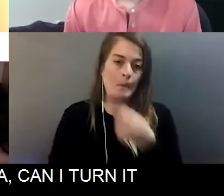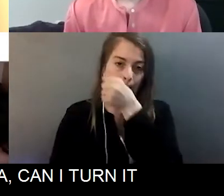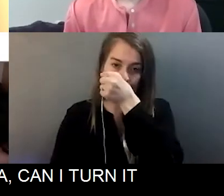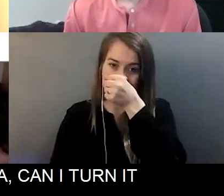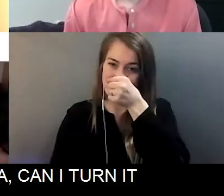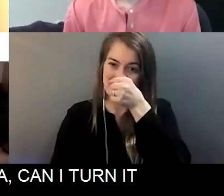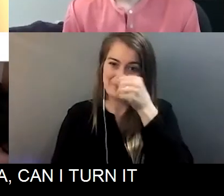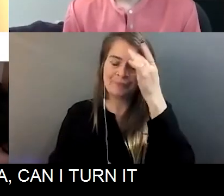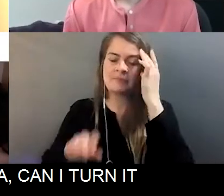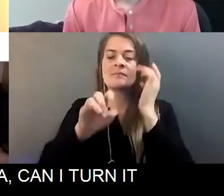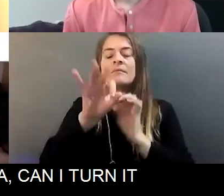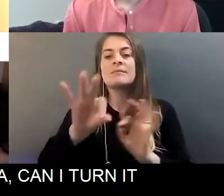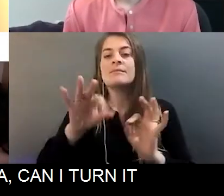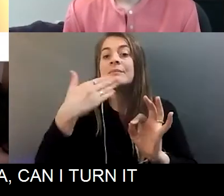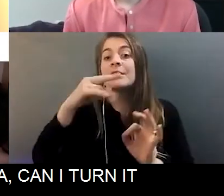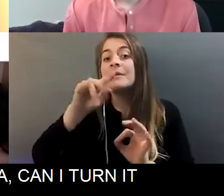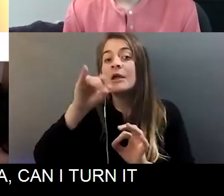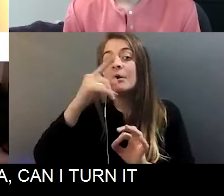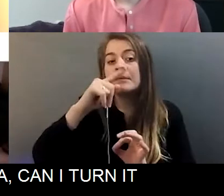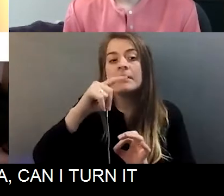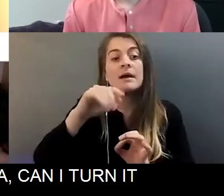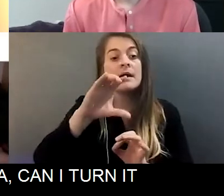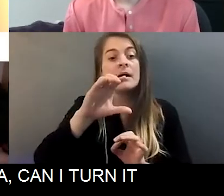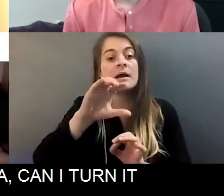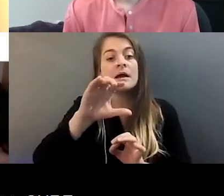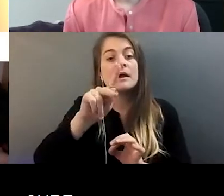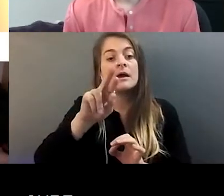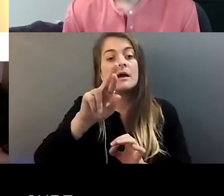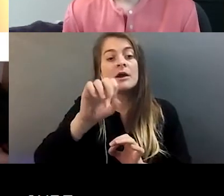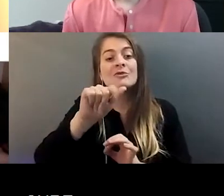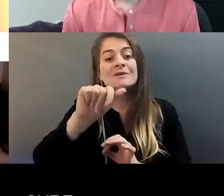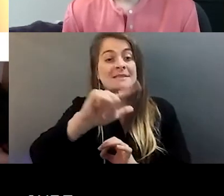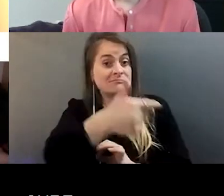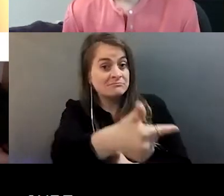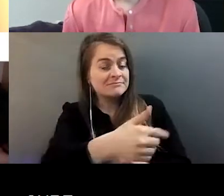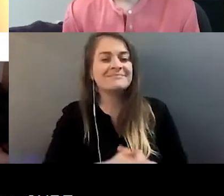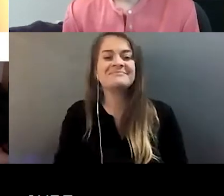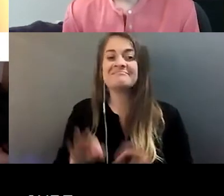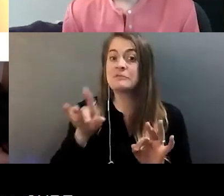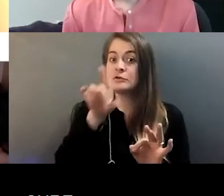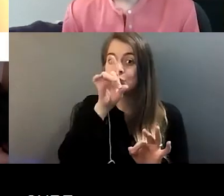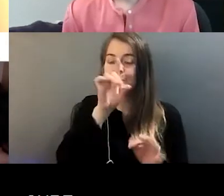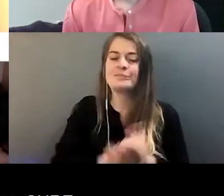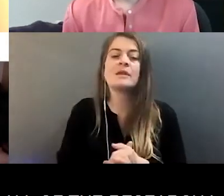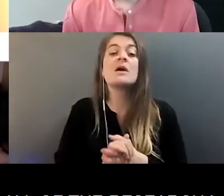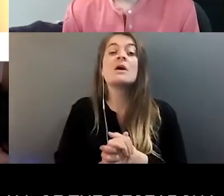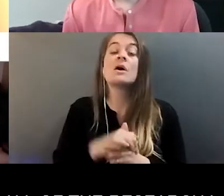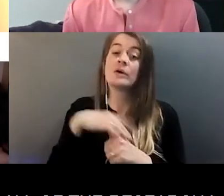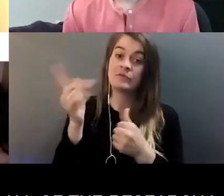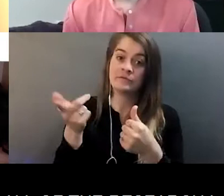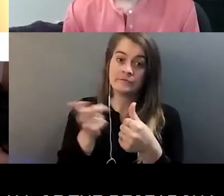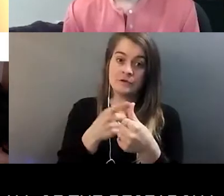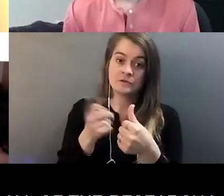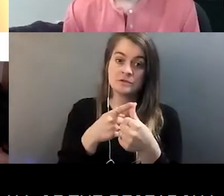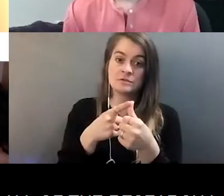Thanks, Naomi. Krista, can I turn it over to you for any comments you may have? Sure. The first thing I want to say is that in all